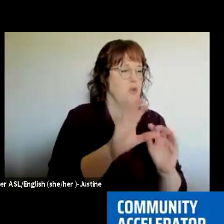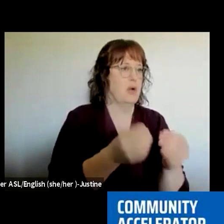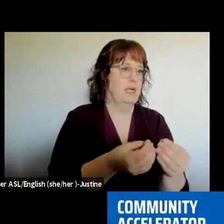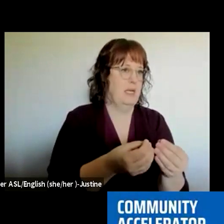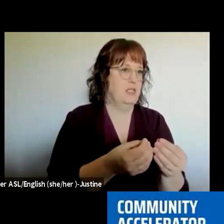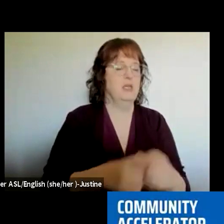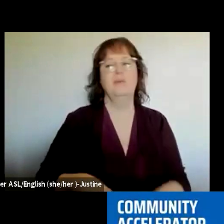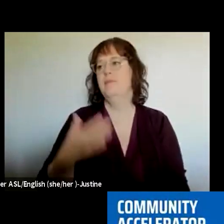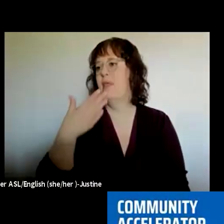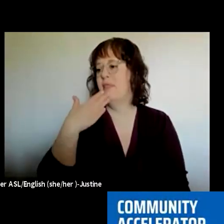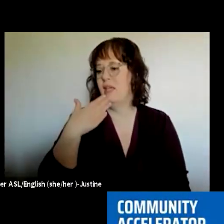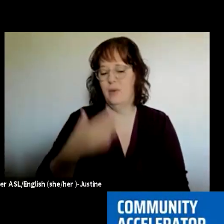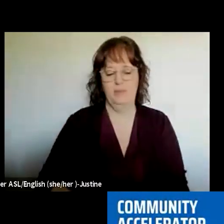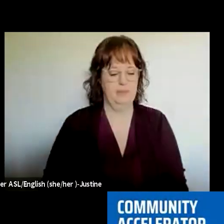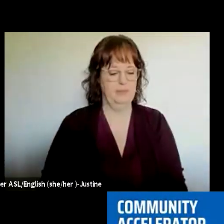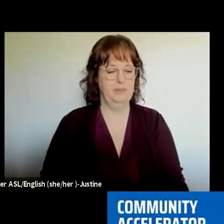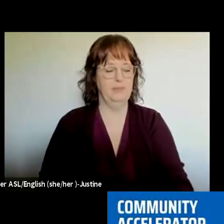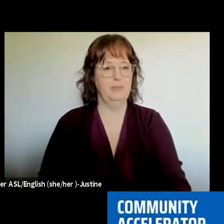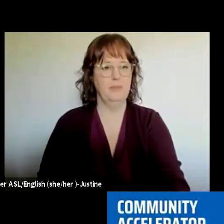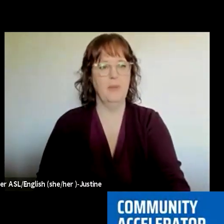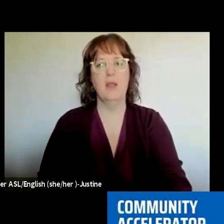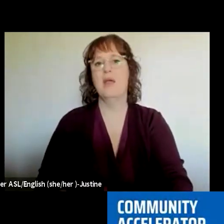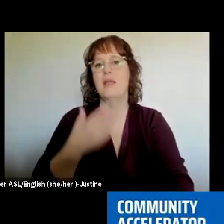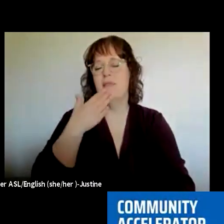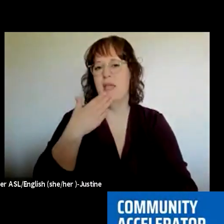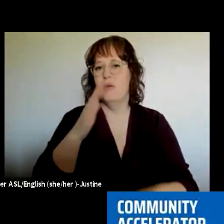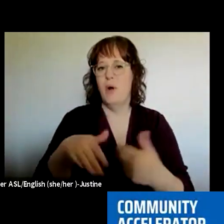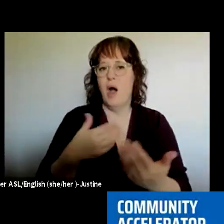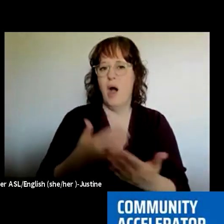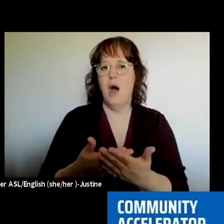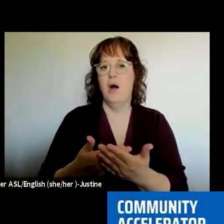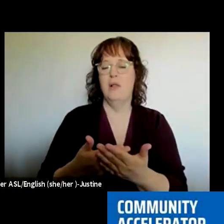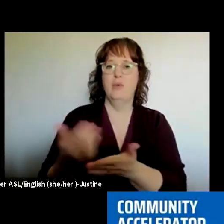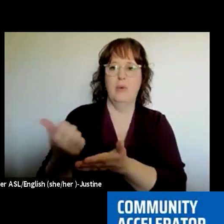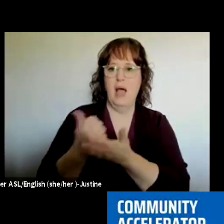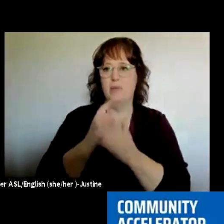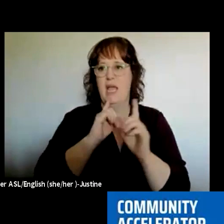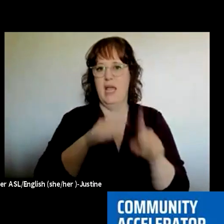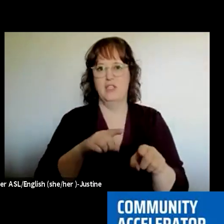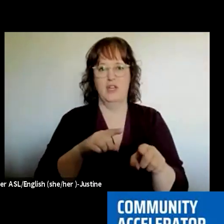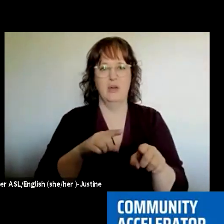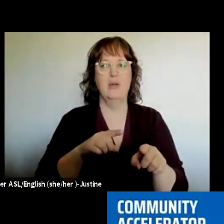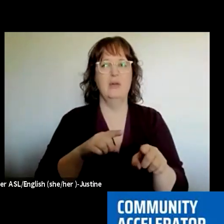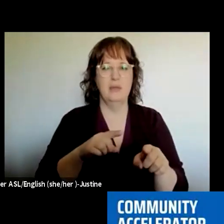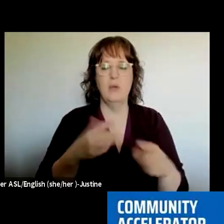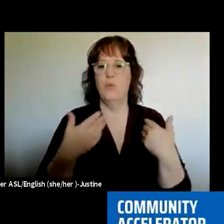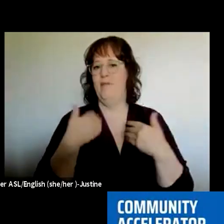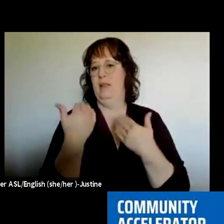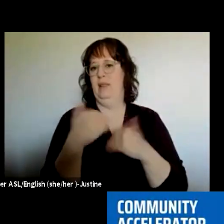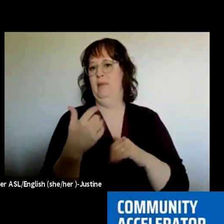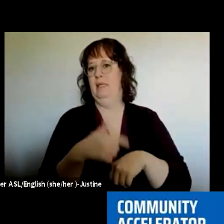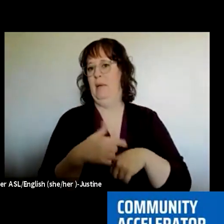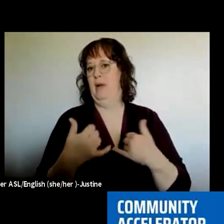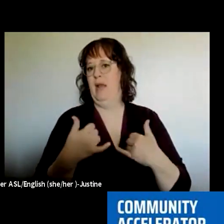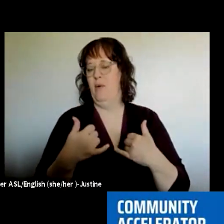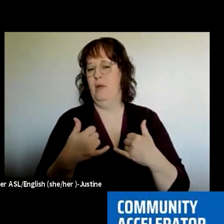Thanks. Thanks you all. Thanks everyone who helped answer these questions. I think that's all we have time for today. And thanks